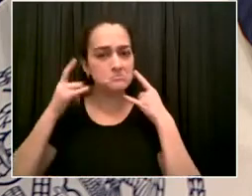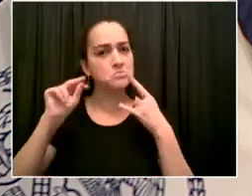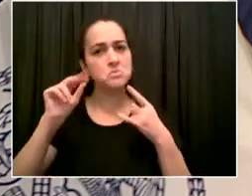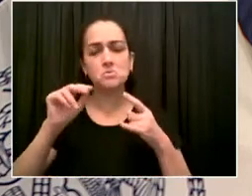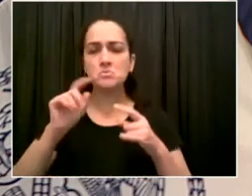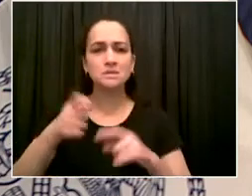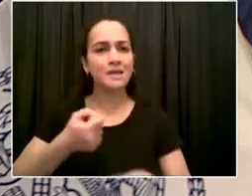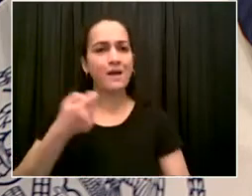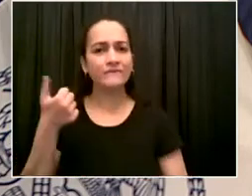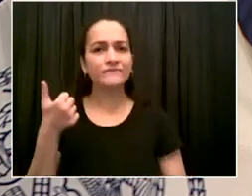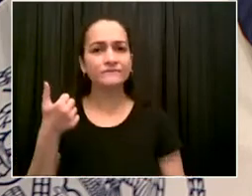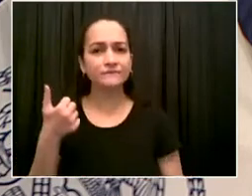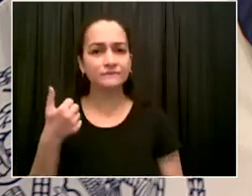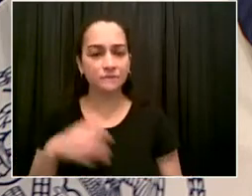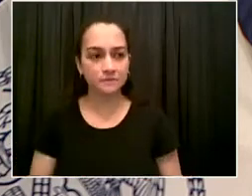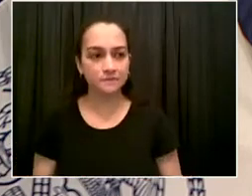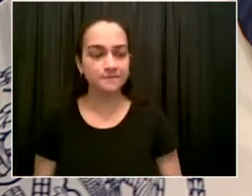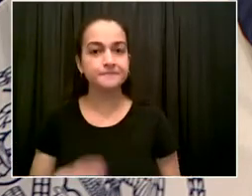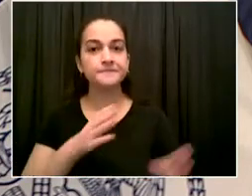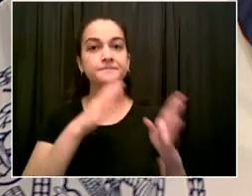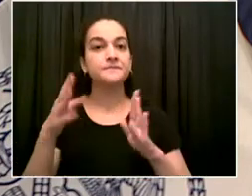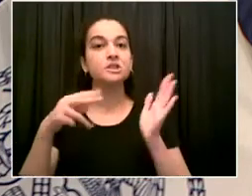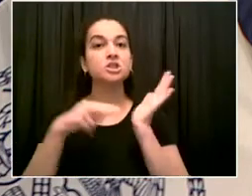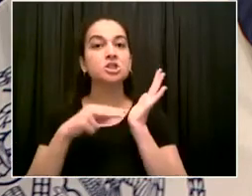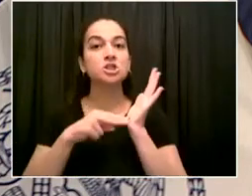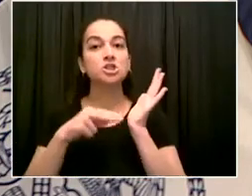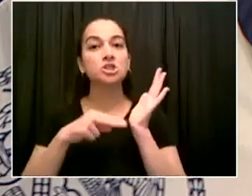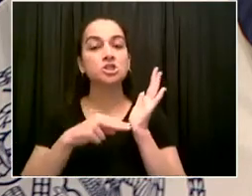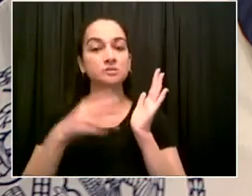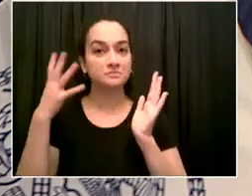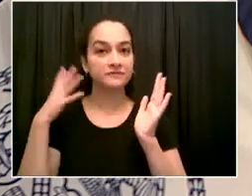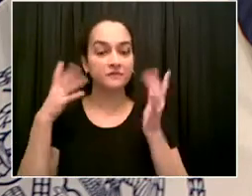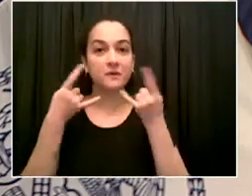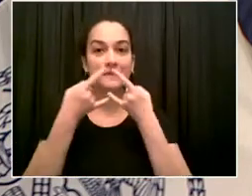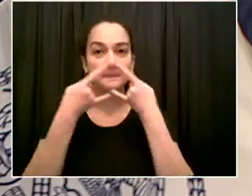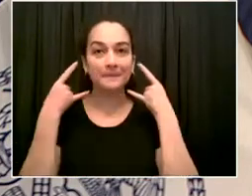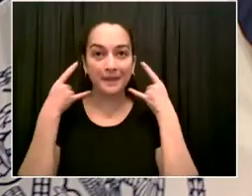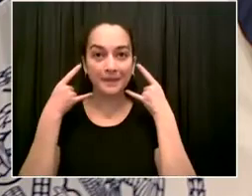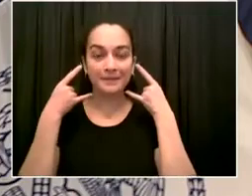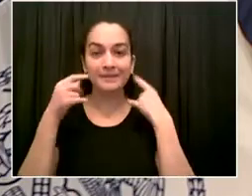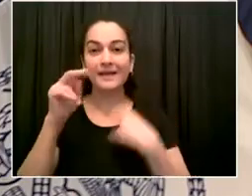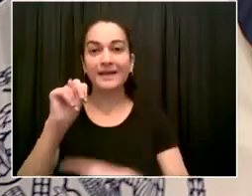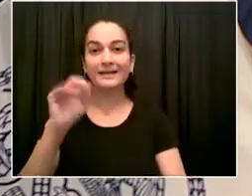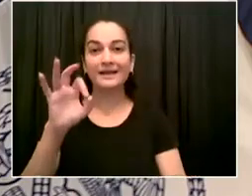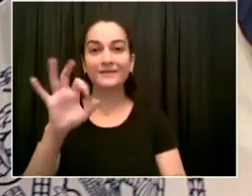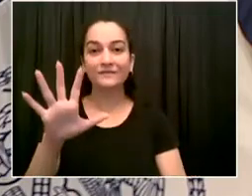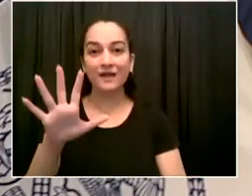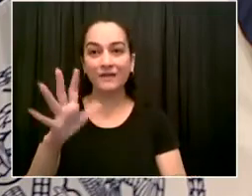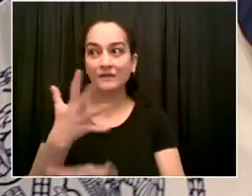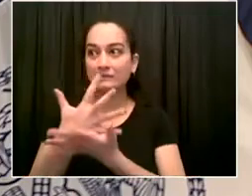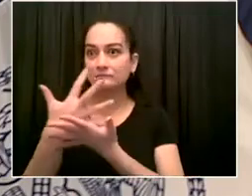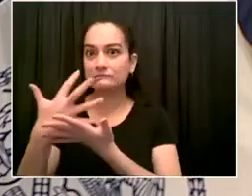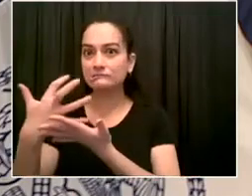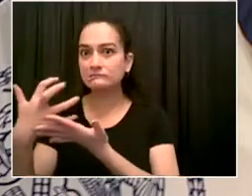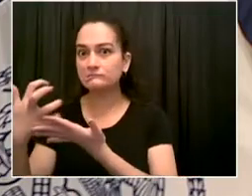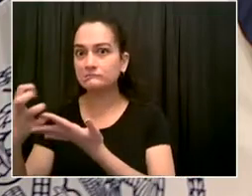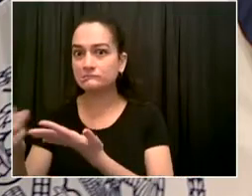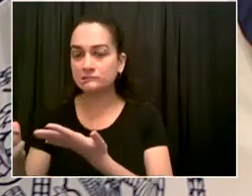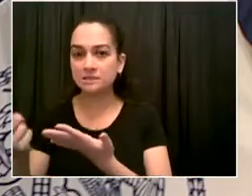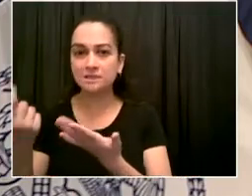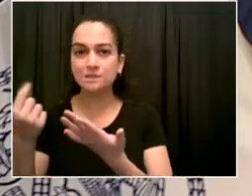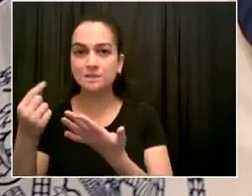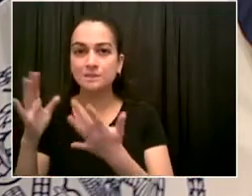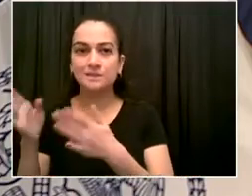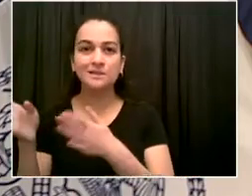their death and the spread of the virus. Both things happened. Scroll forward in May, the CDC unilaterally rolled